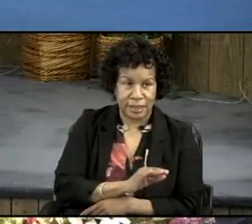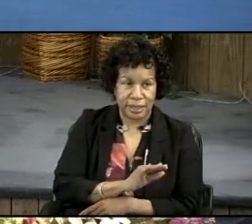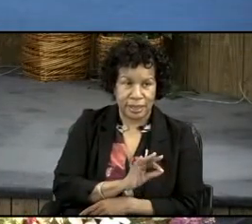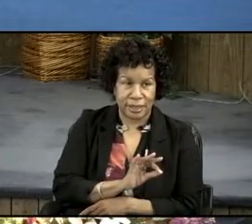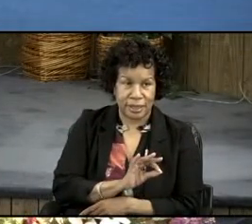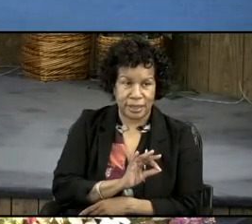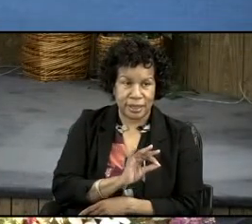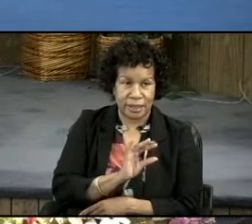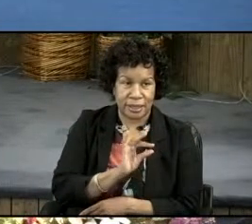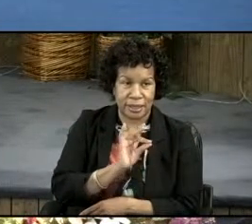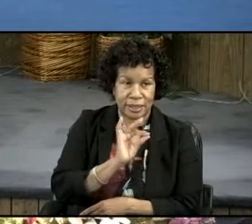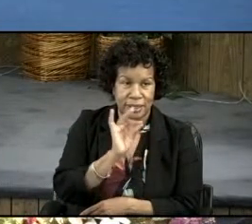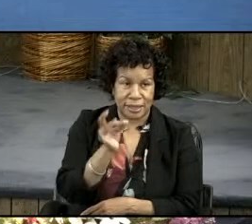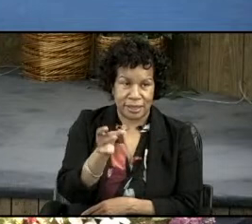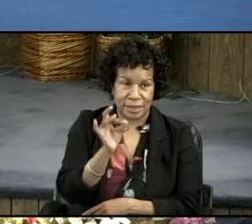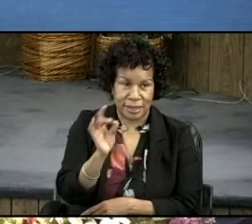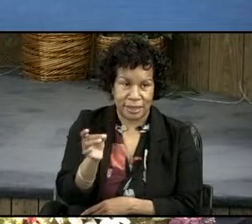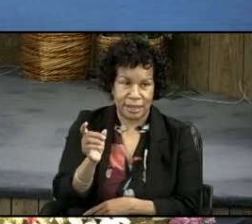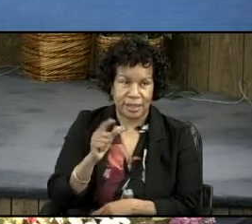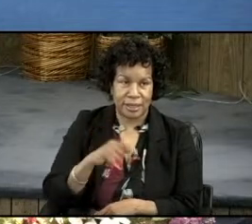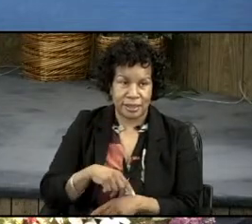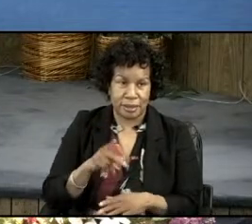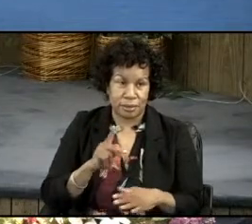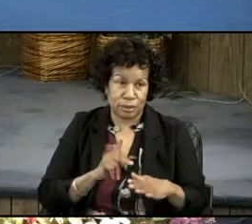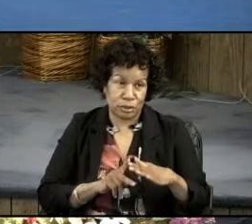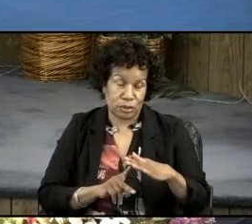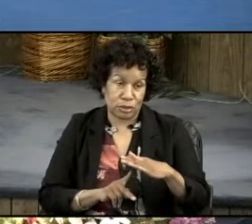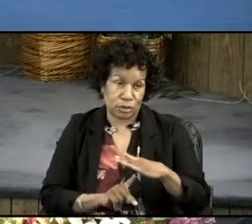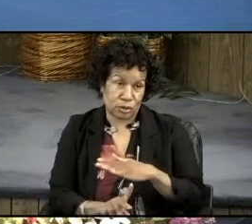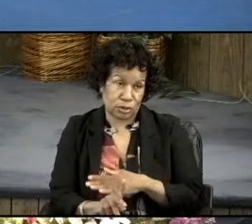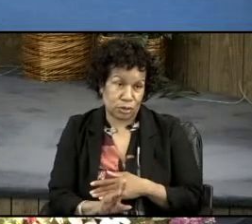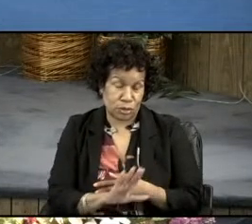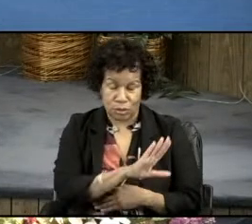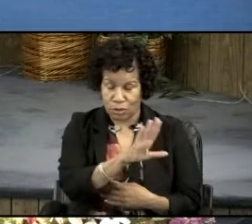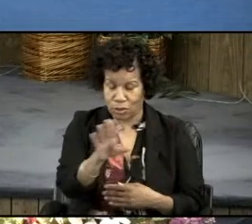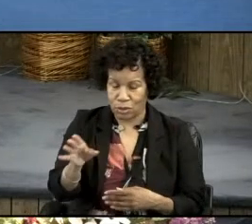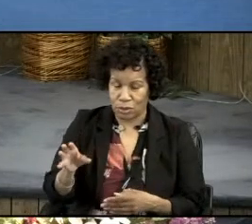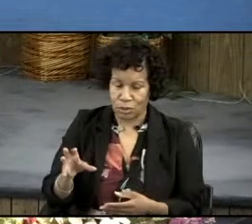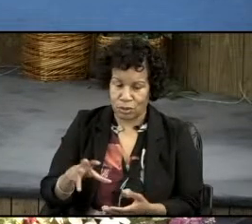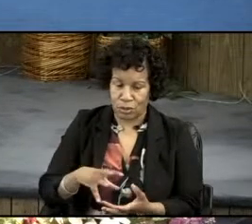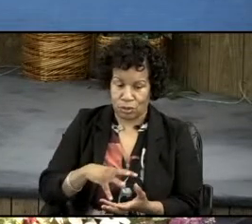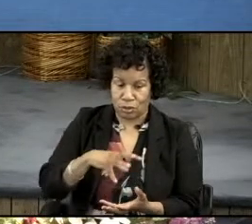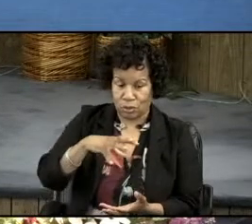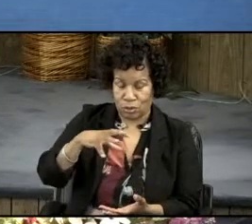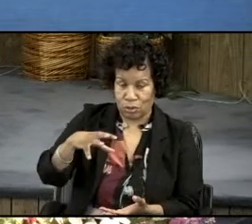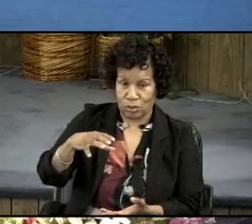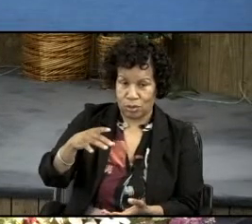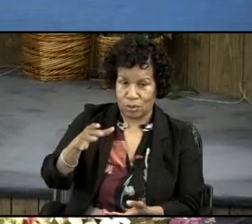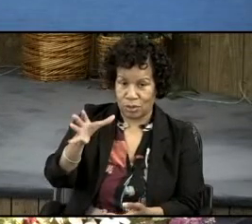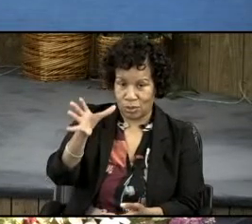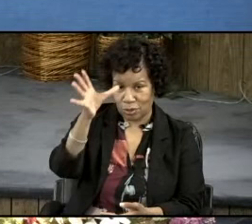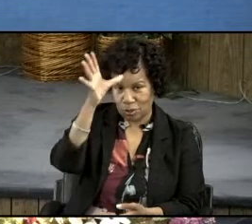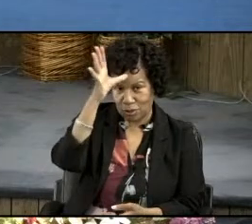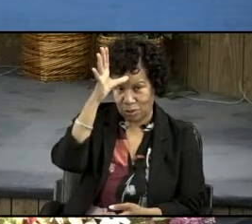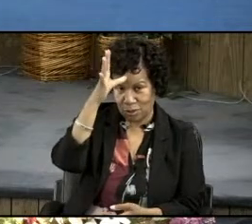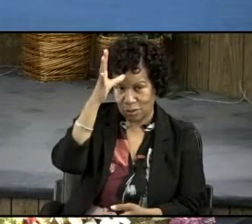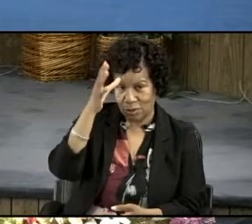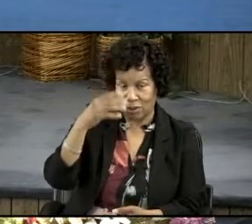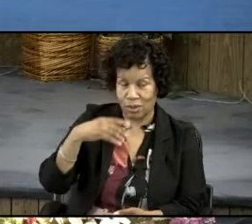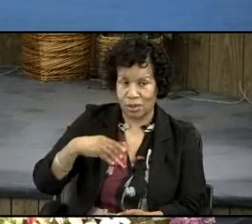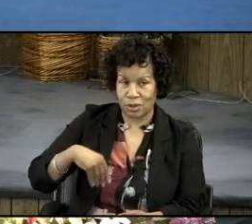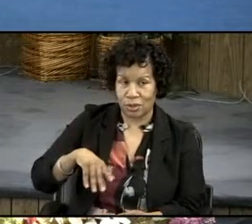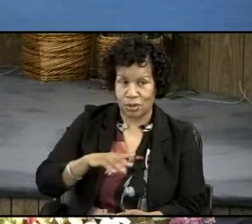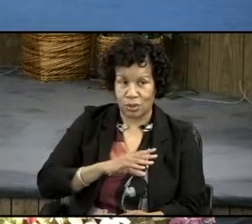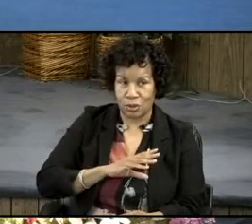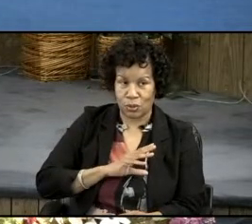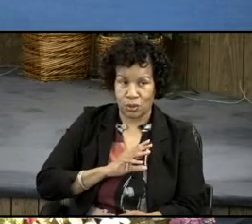your giant. And yet, like most of us, we move carefully because the